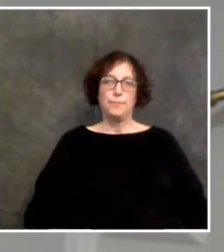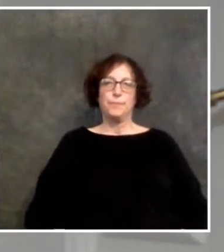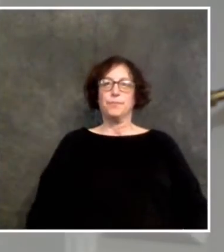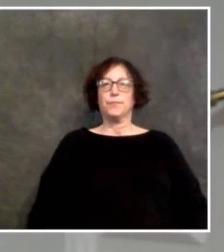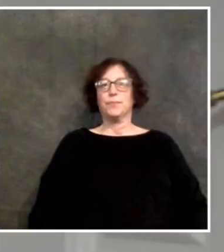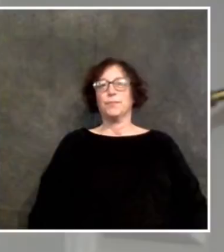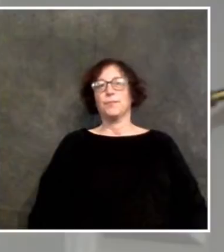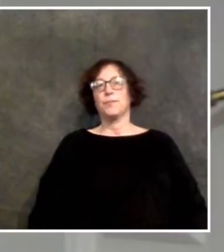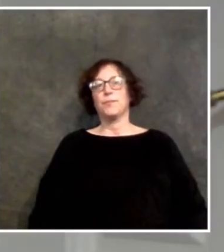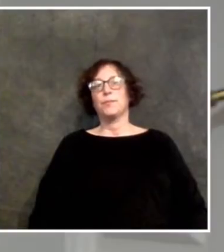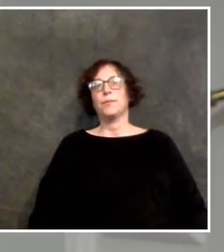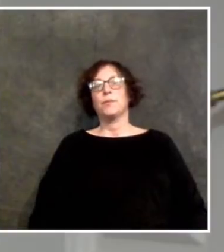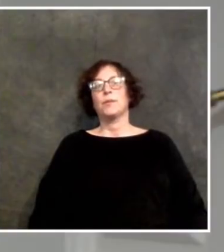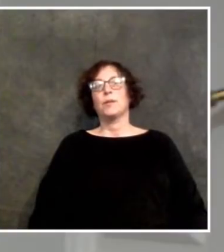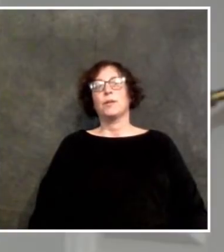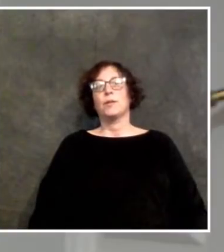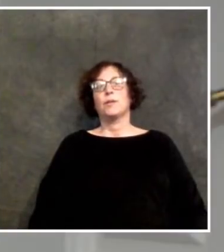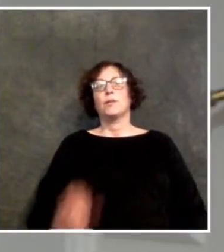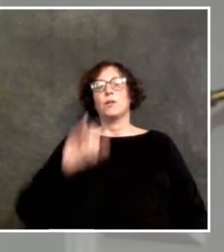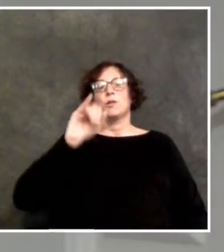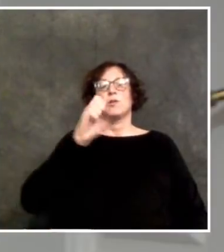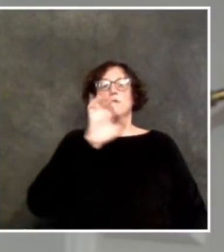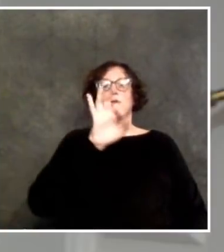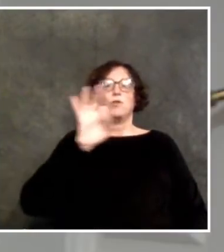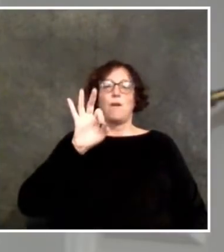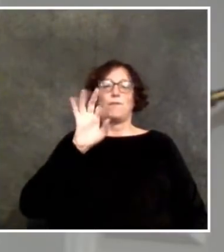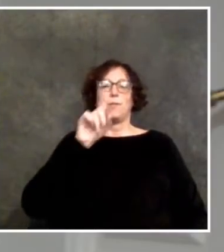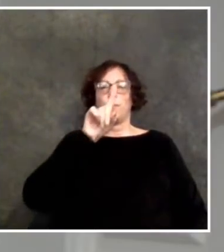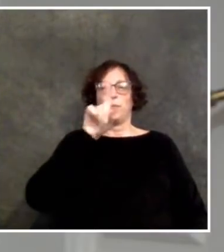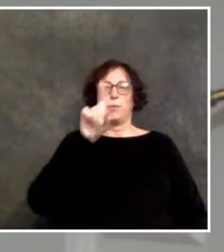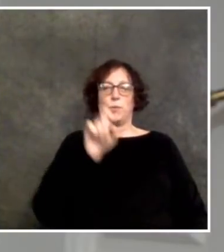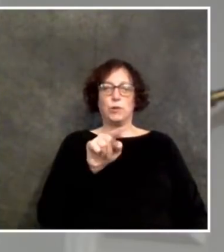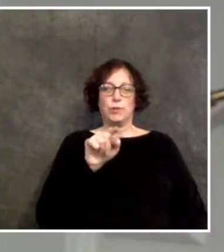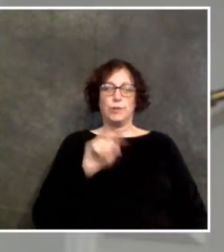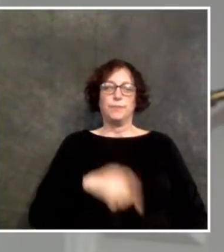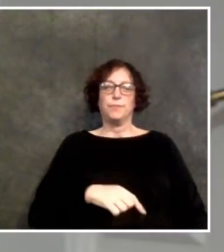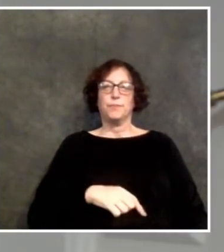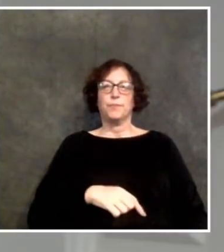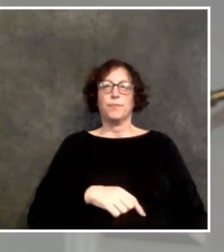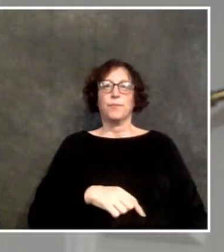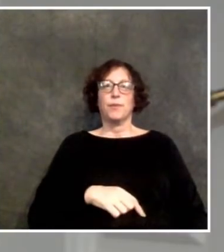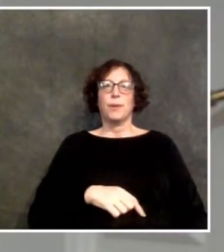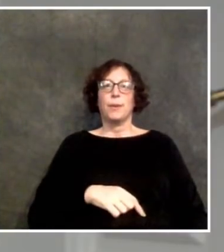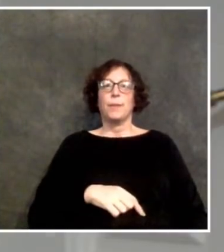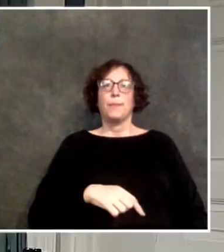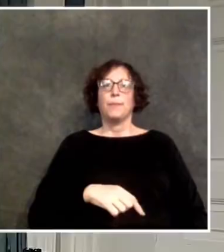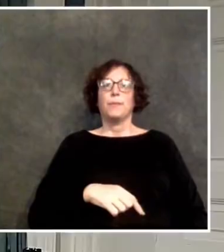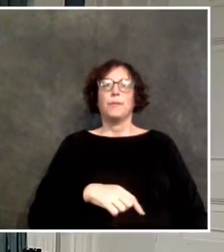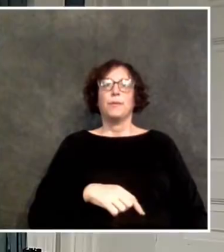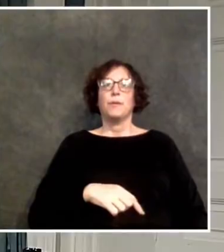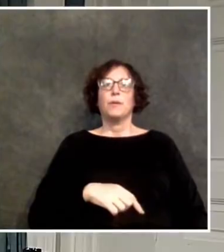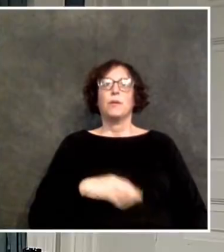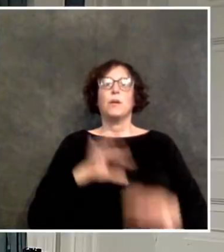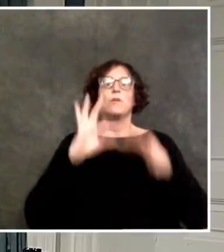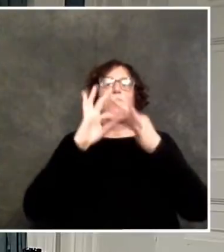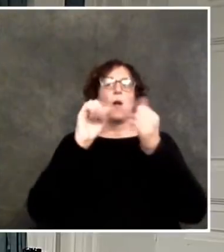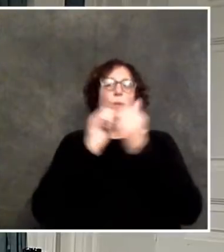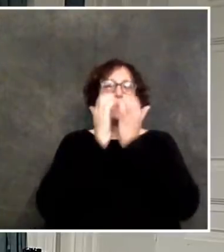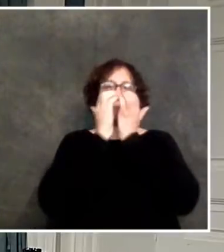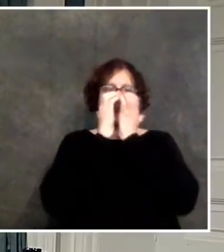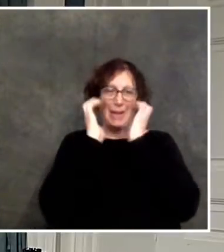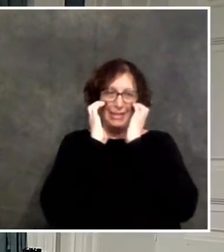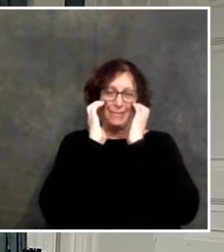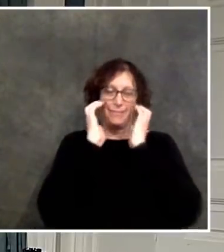Hey, Mr. Mayor and Dr. Barbeau, just a quick question about the masks. The CDC, I guess, is issuing similar